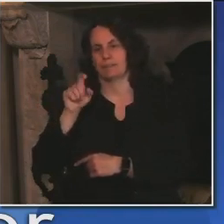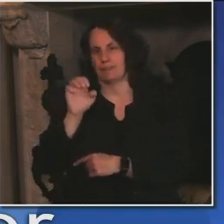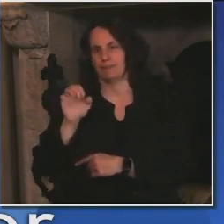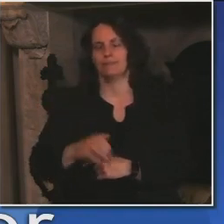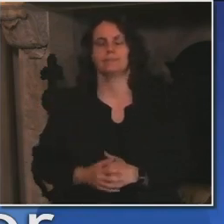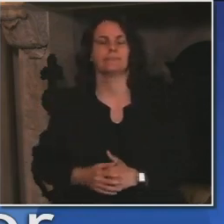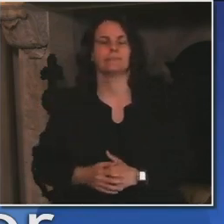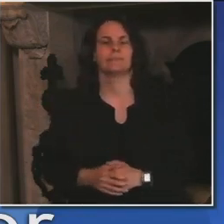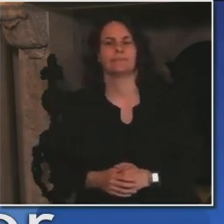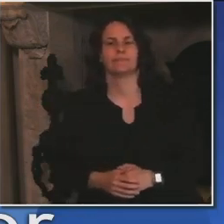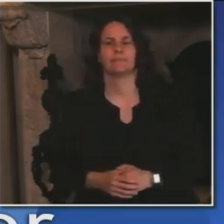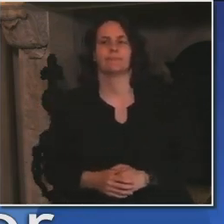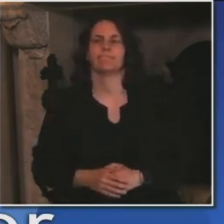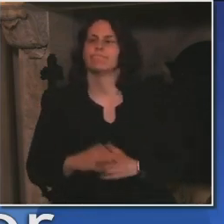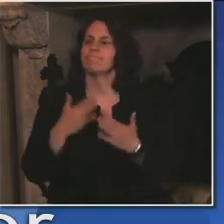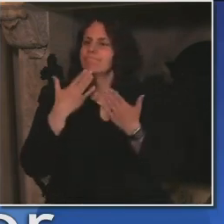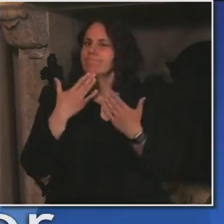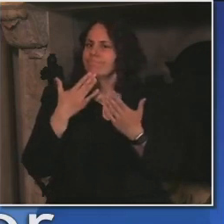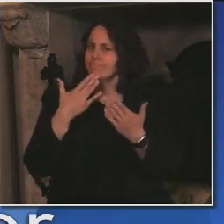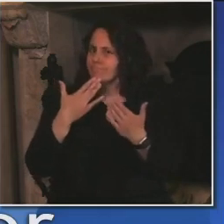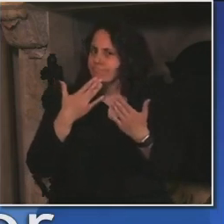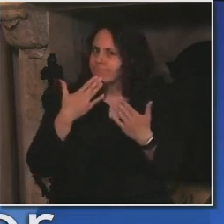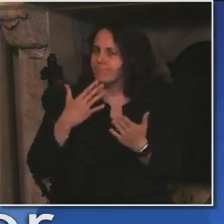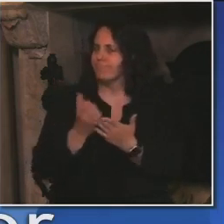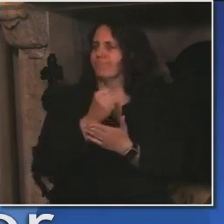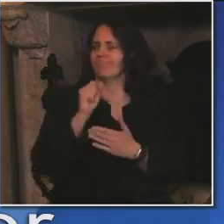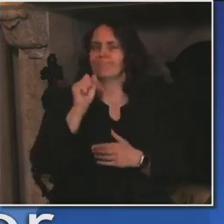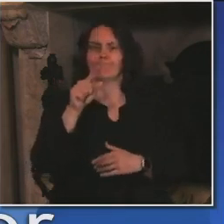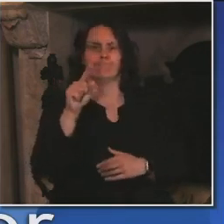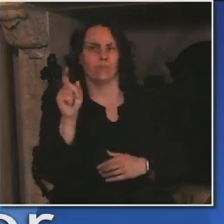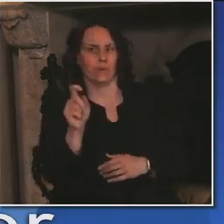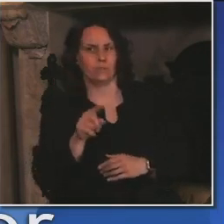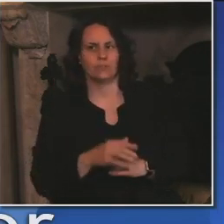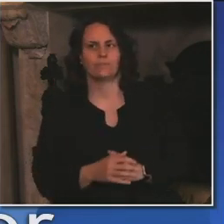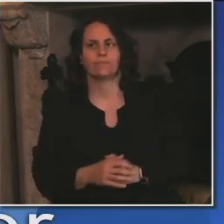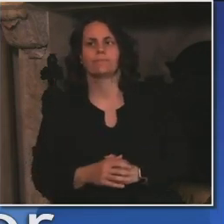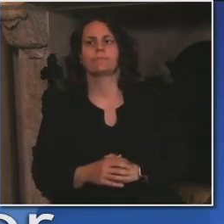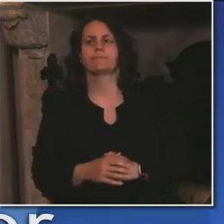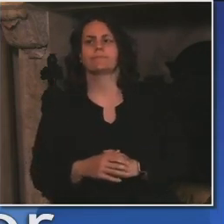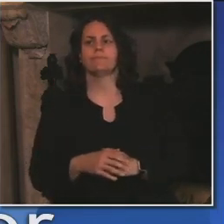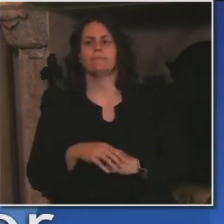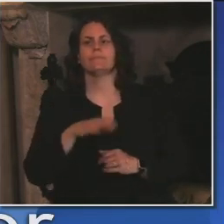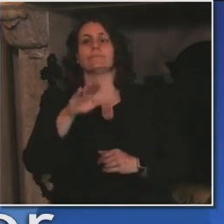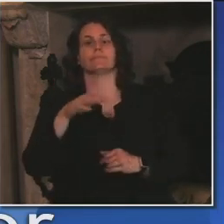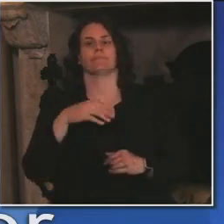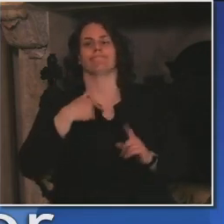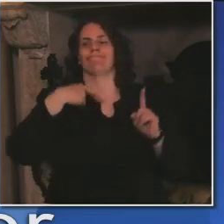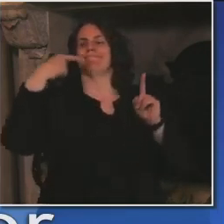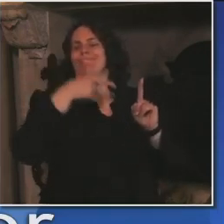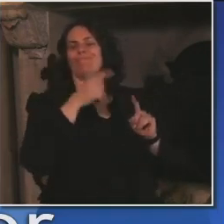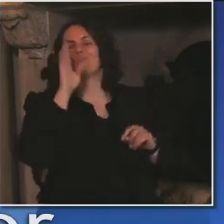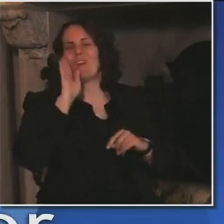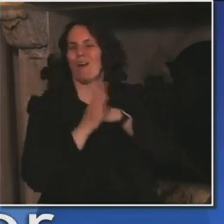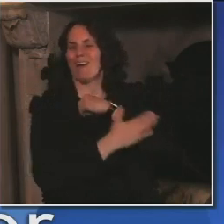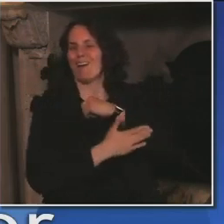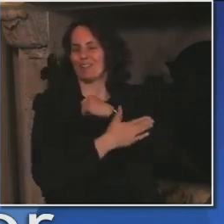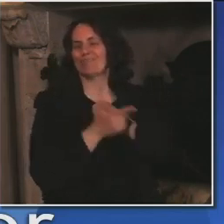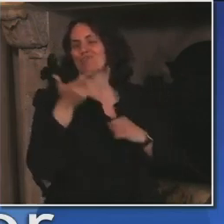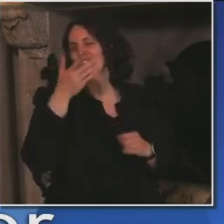Thank you for the time. I wanted to touch on Green Bay and Brown County specifically again. In